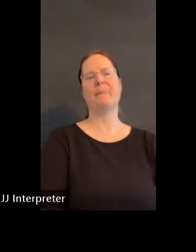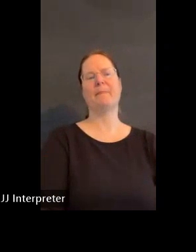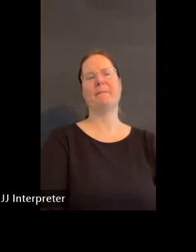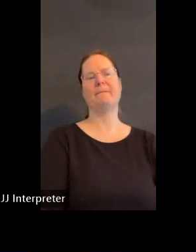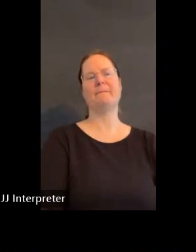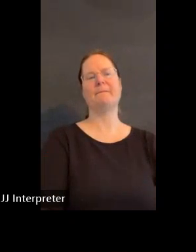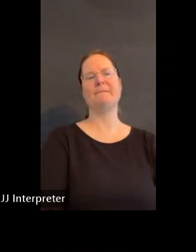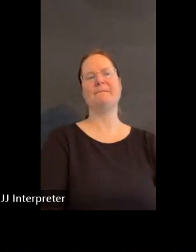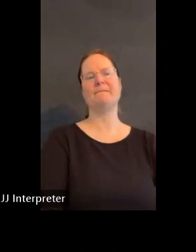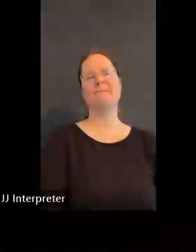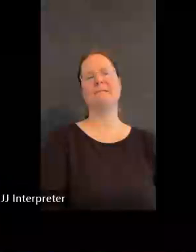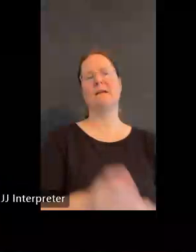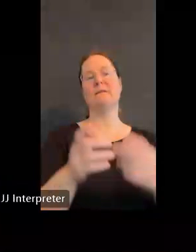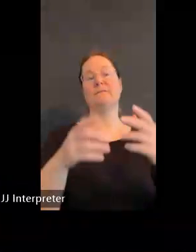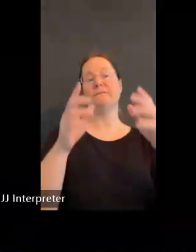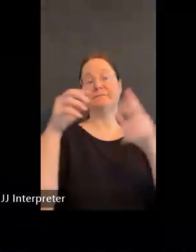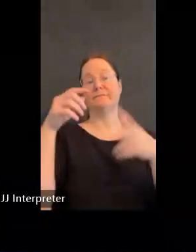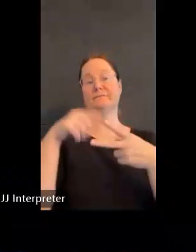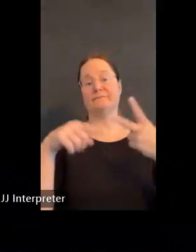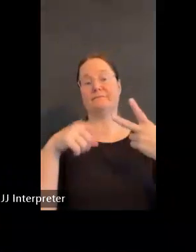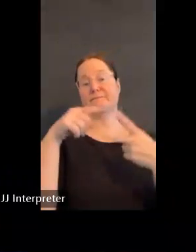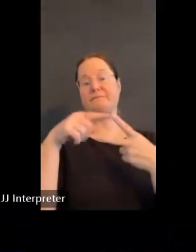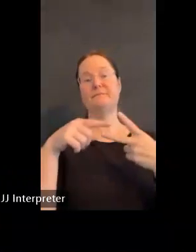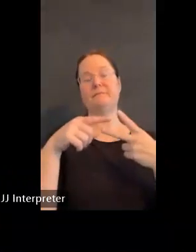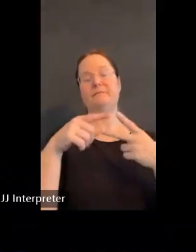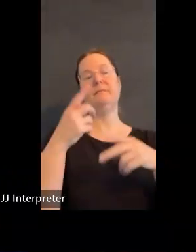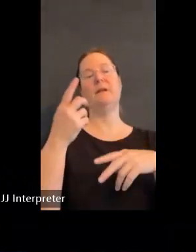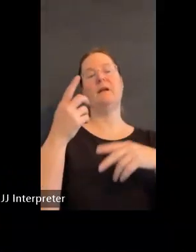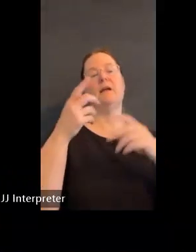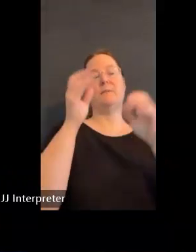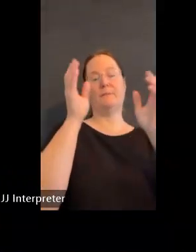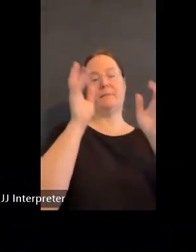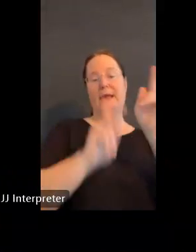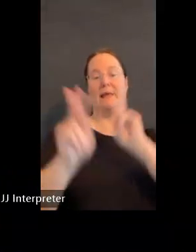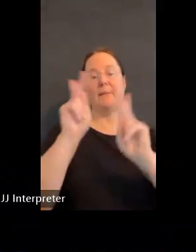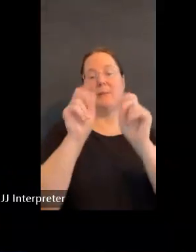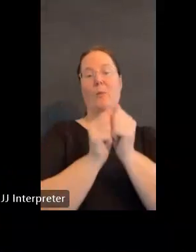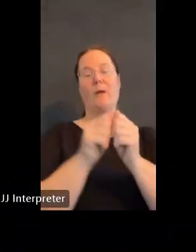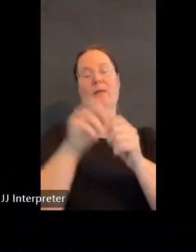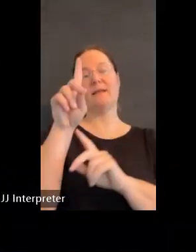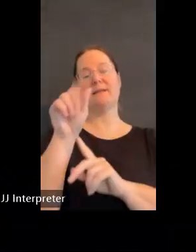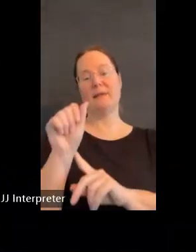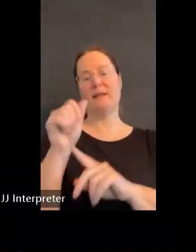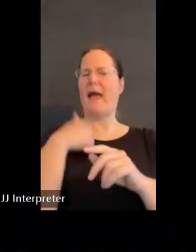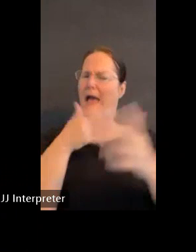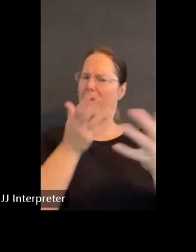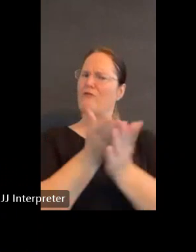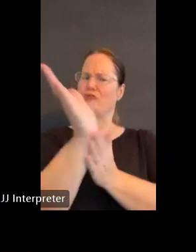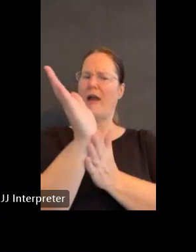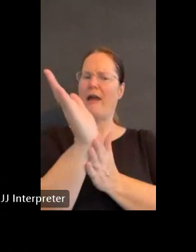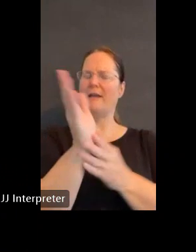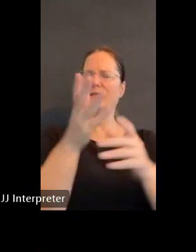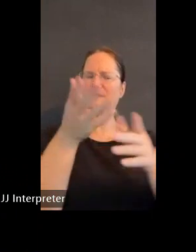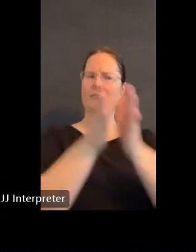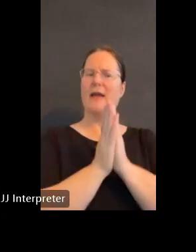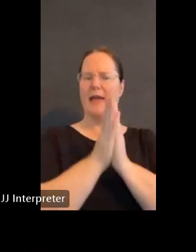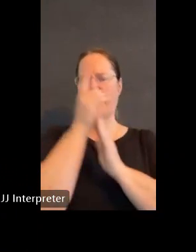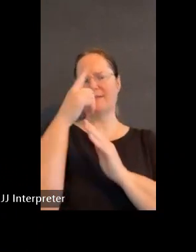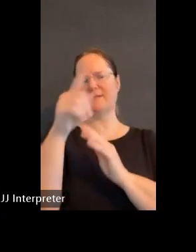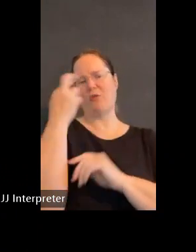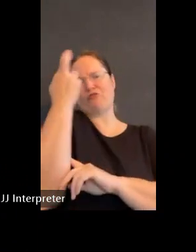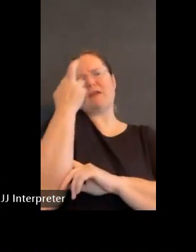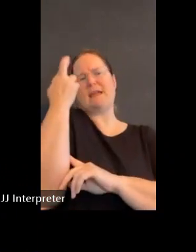All right, so an individual with a disability has the right to request a reasonable modification or accommodation that they need in order